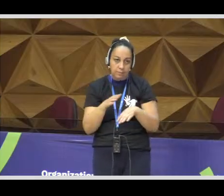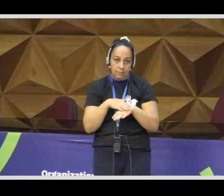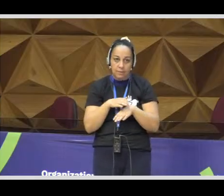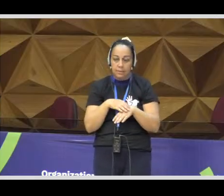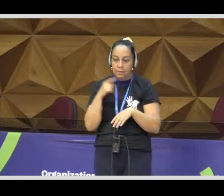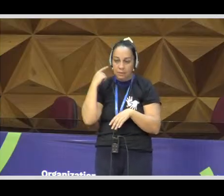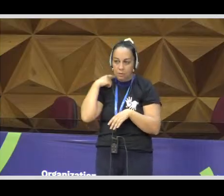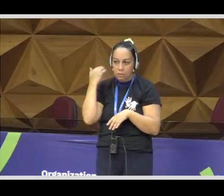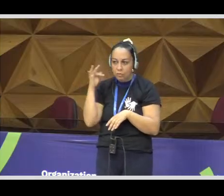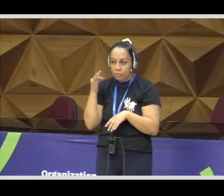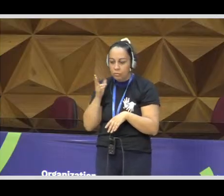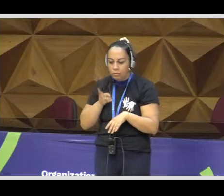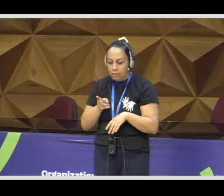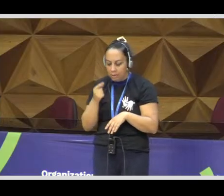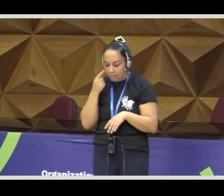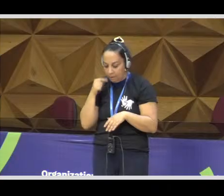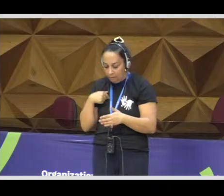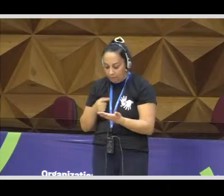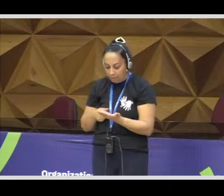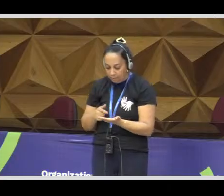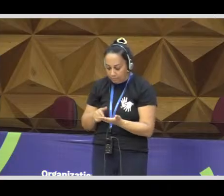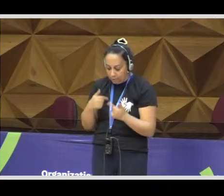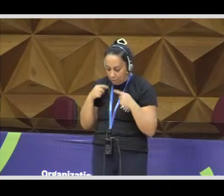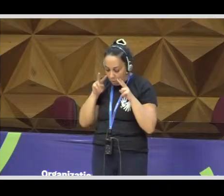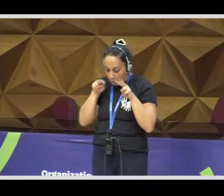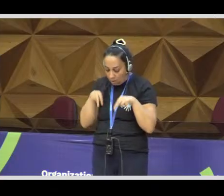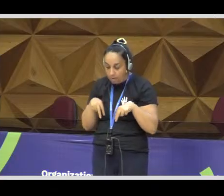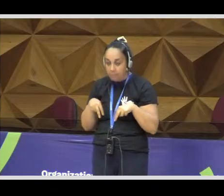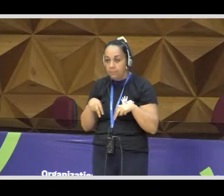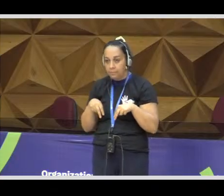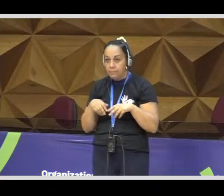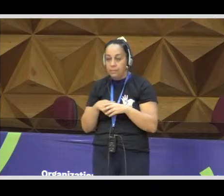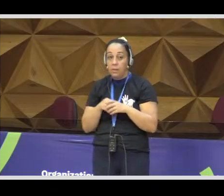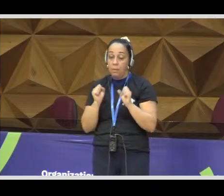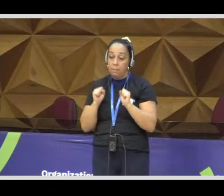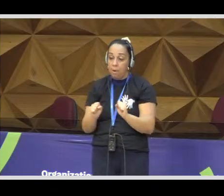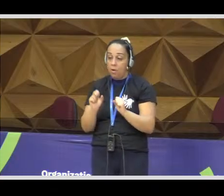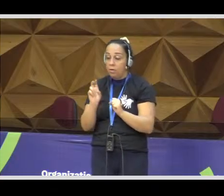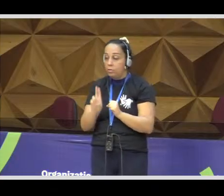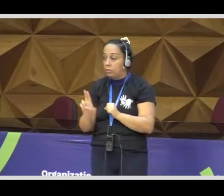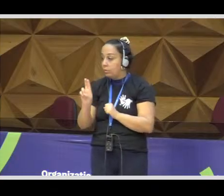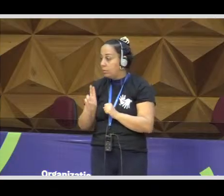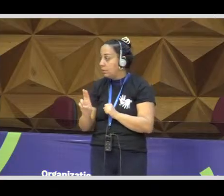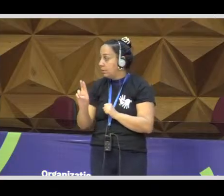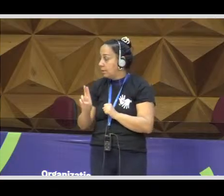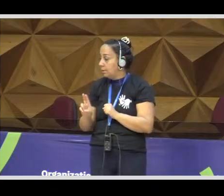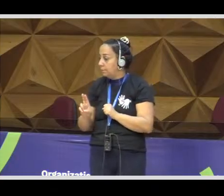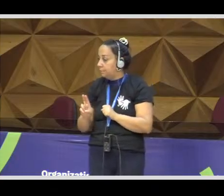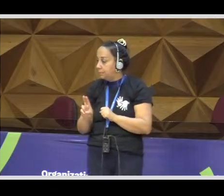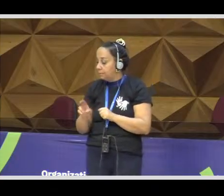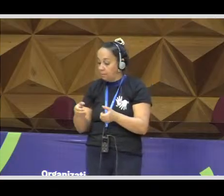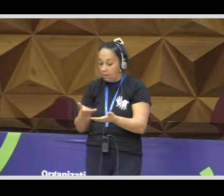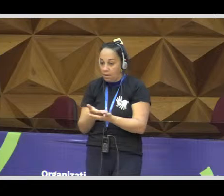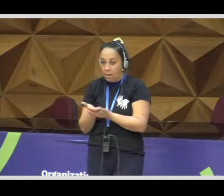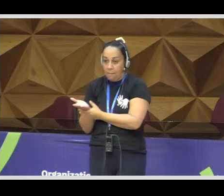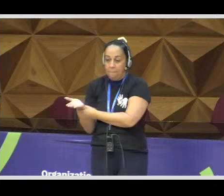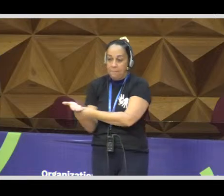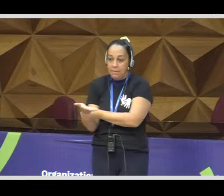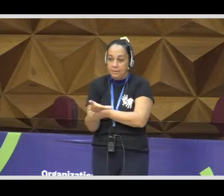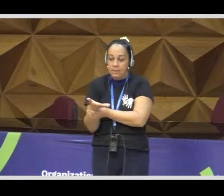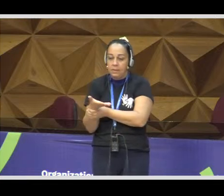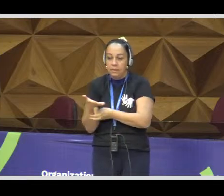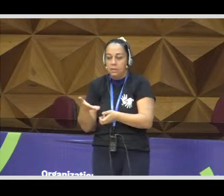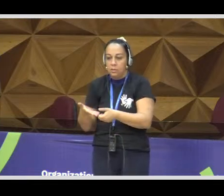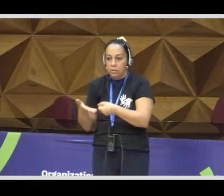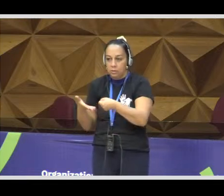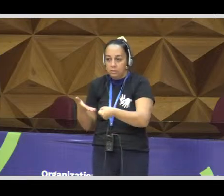So we could use the tray table. That came out to be the best in terms of the input, but the neck issues made it uncomfortable for a